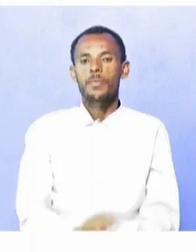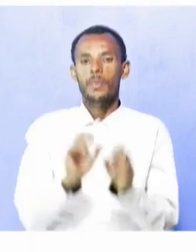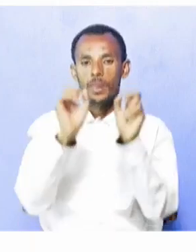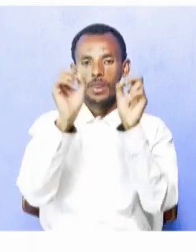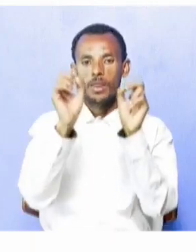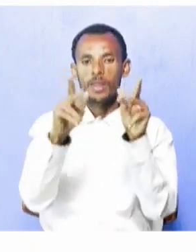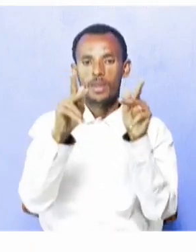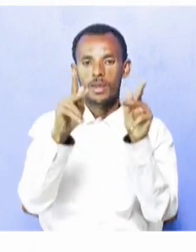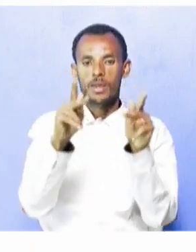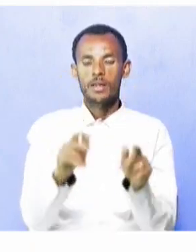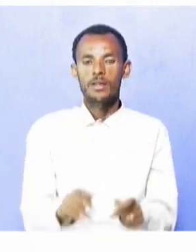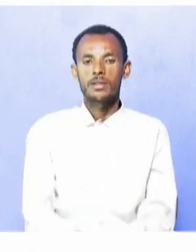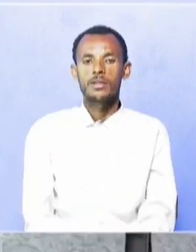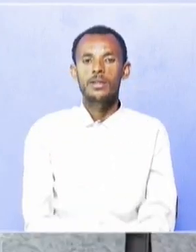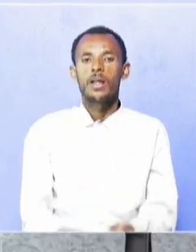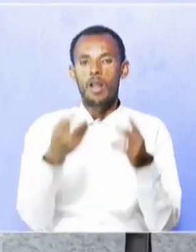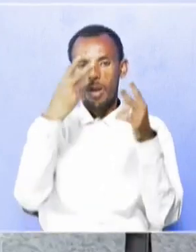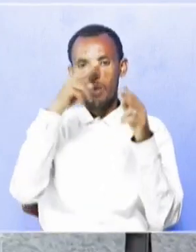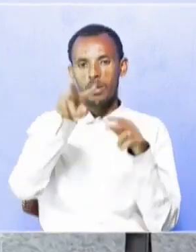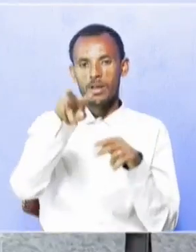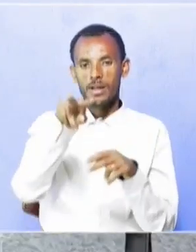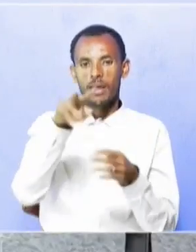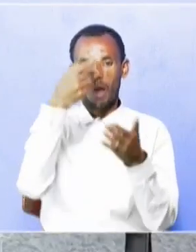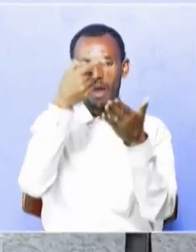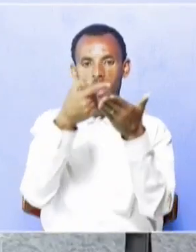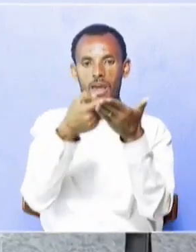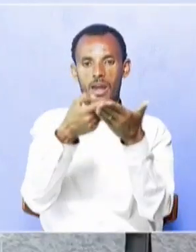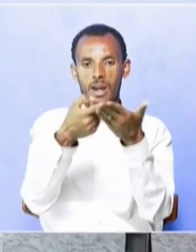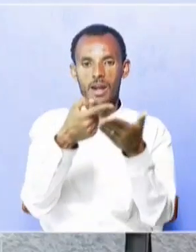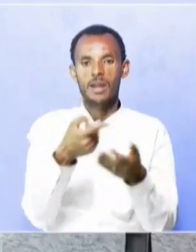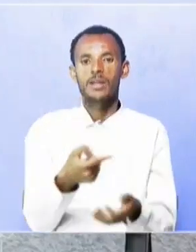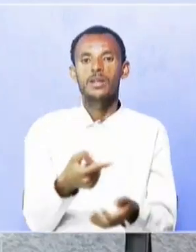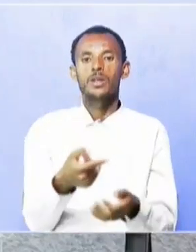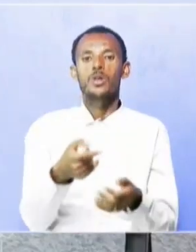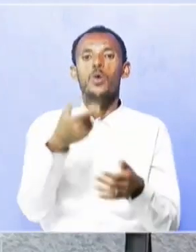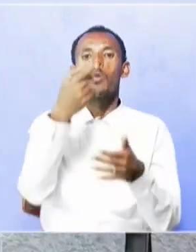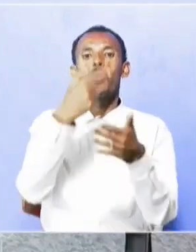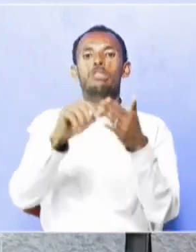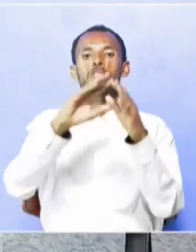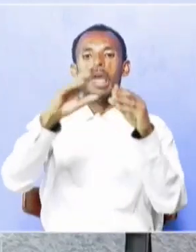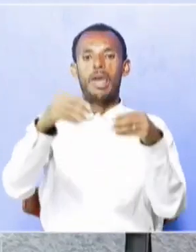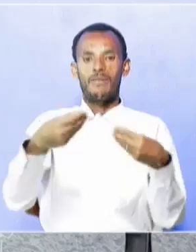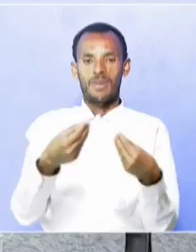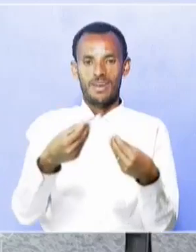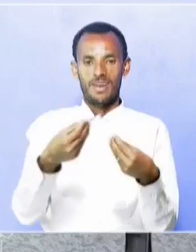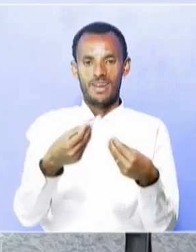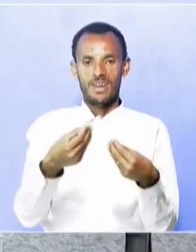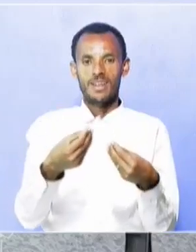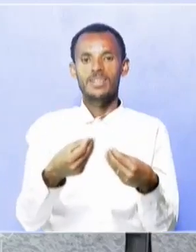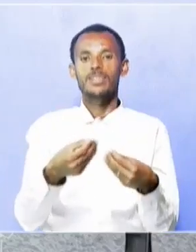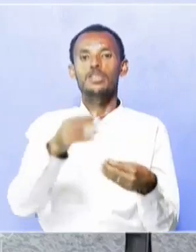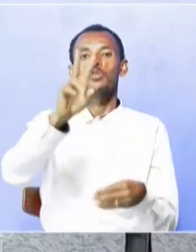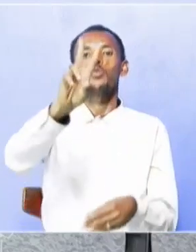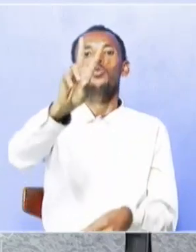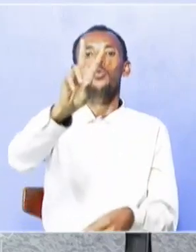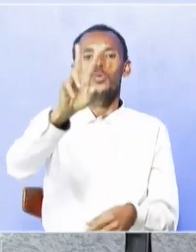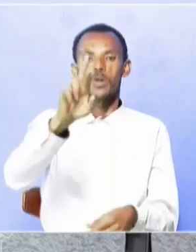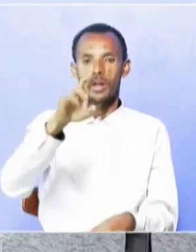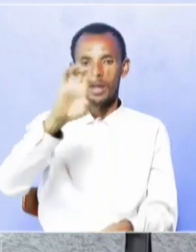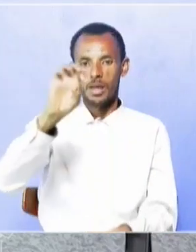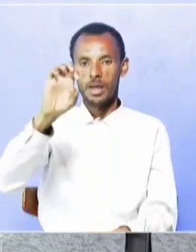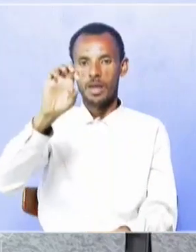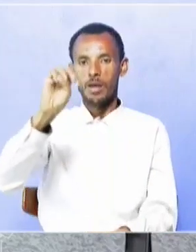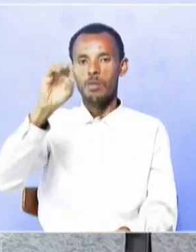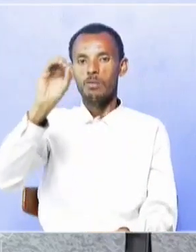Okay, look here, what's given? The two remote